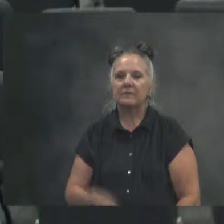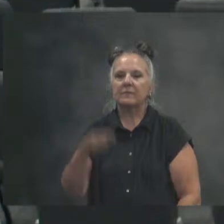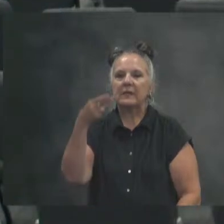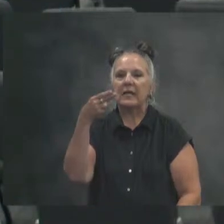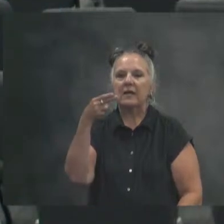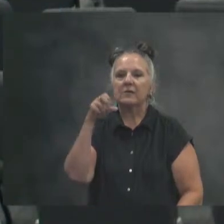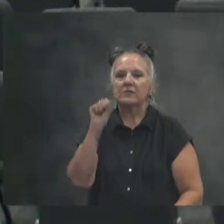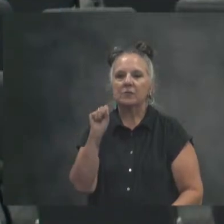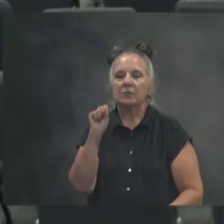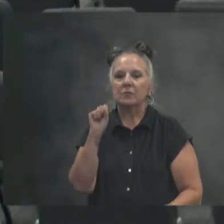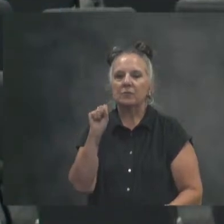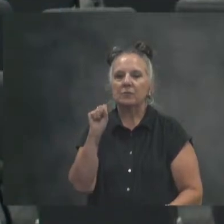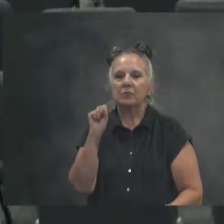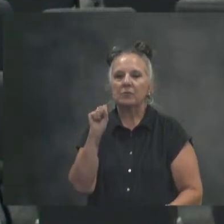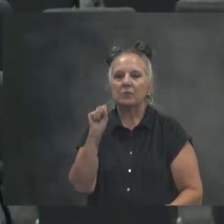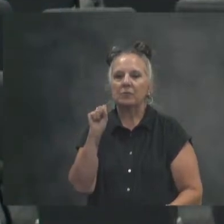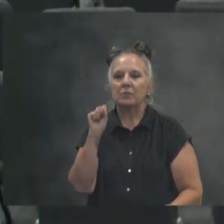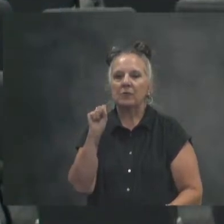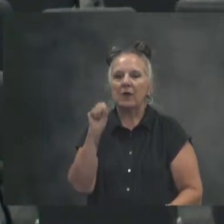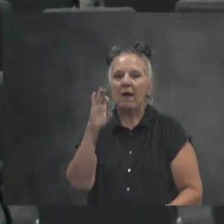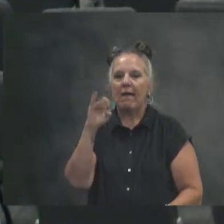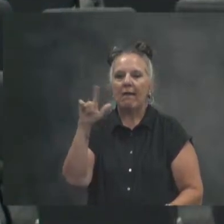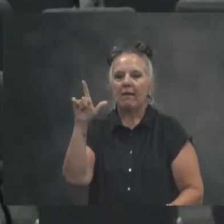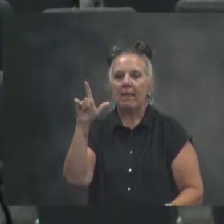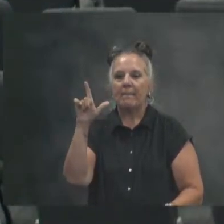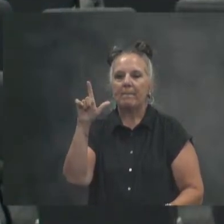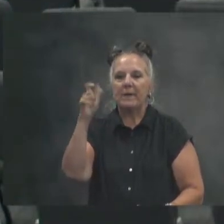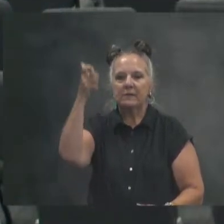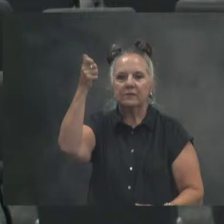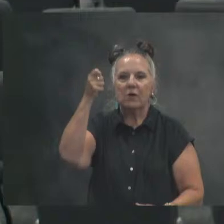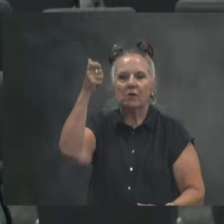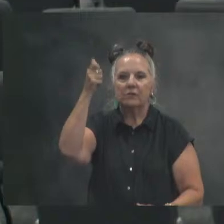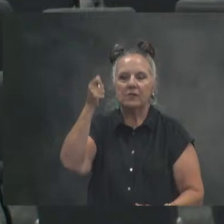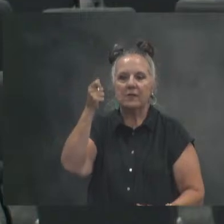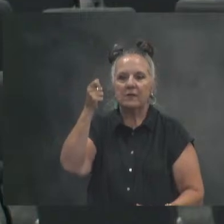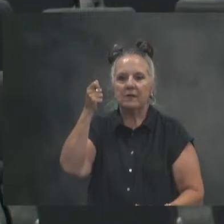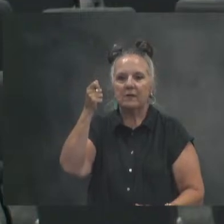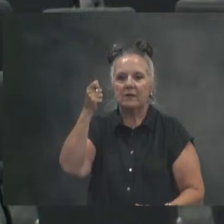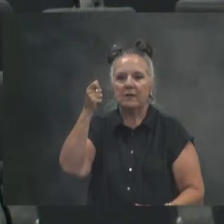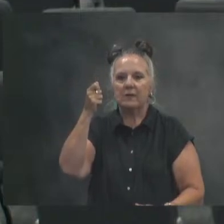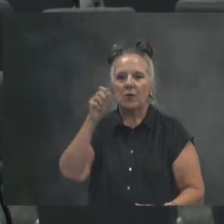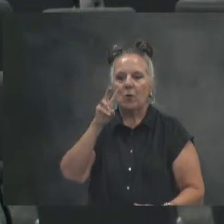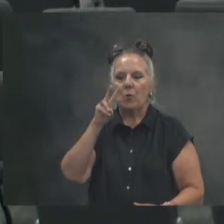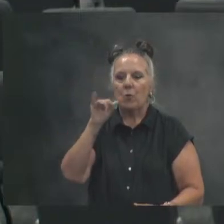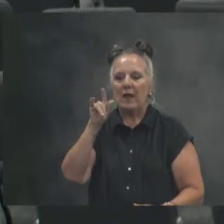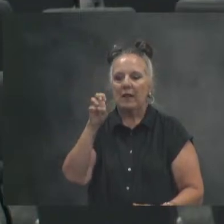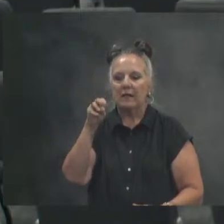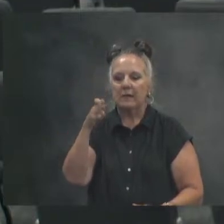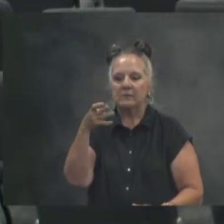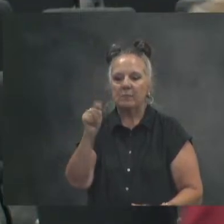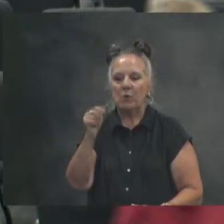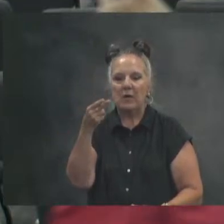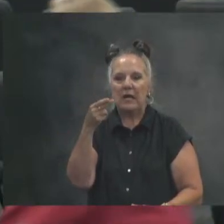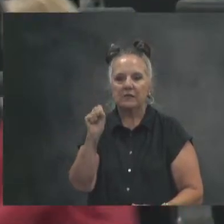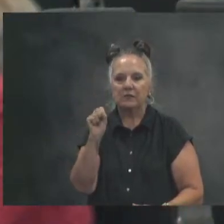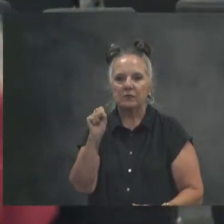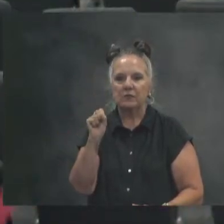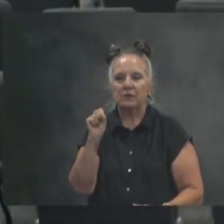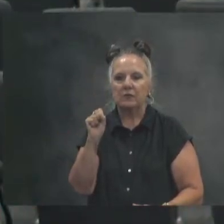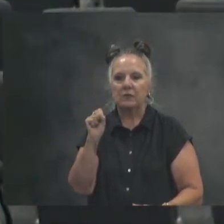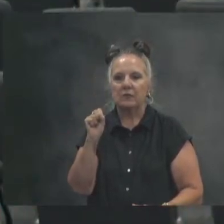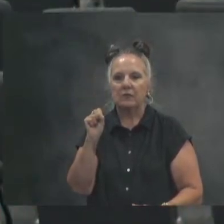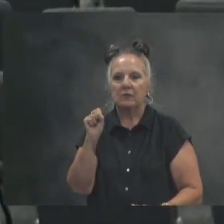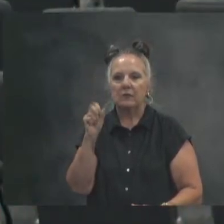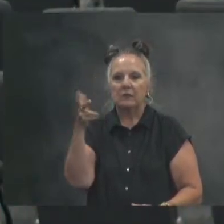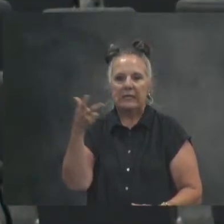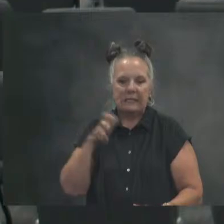Wilson Roritan Club Scholarship Endowment Agreement and the Williamsport High School Wilson Roritan Club Scholarship